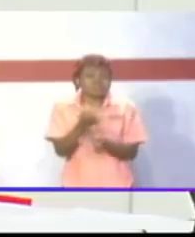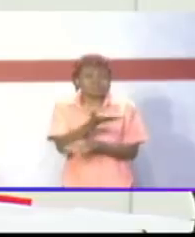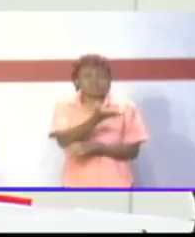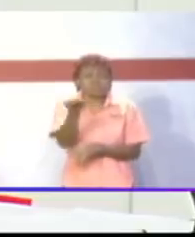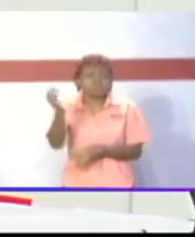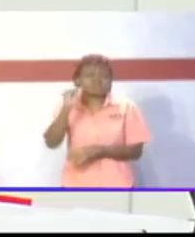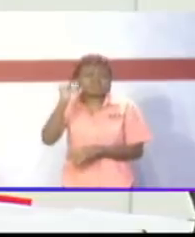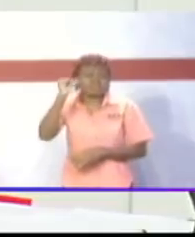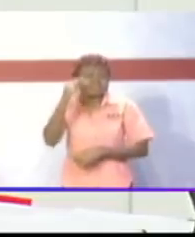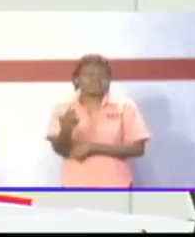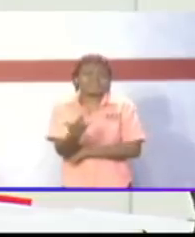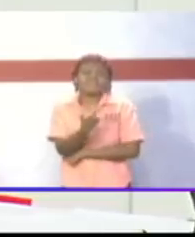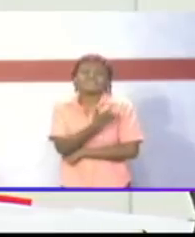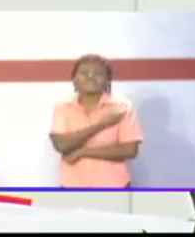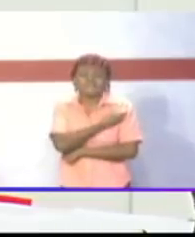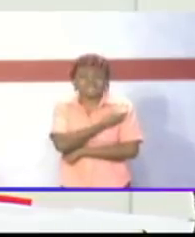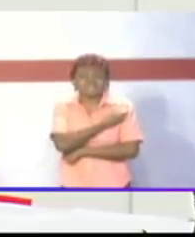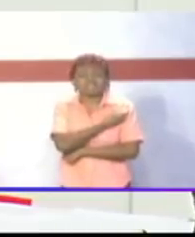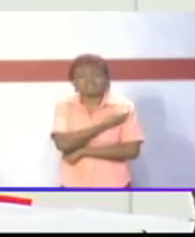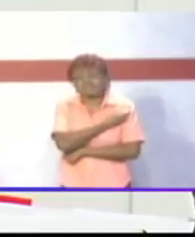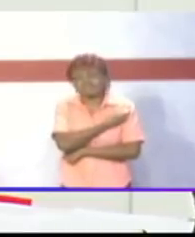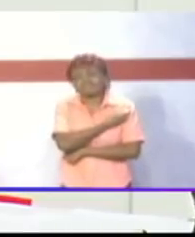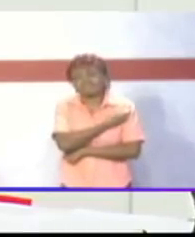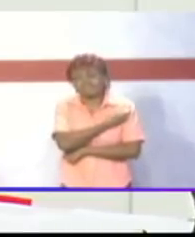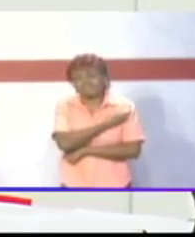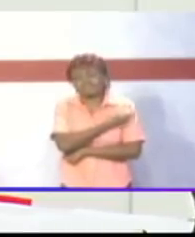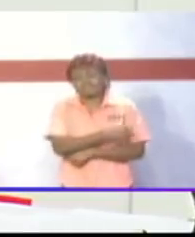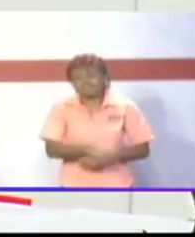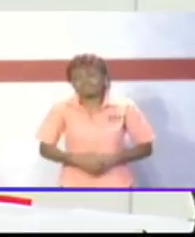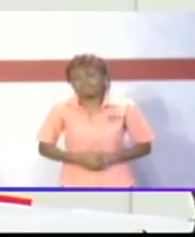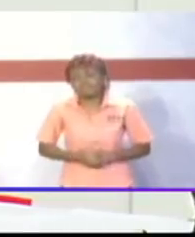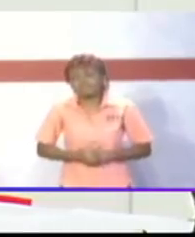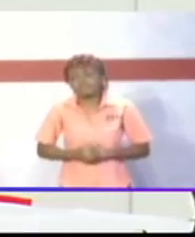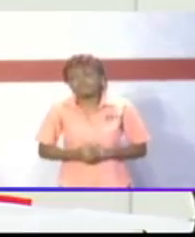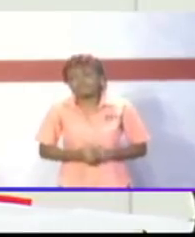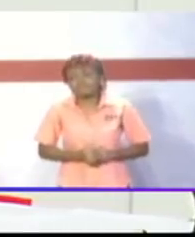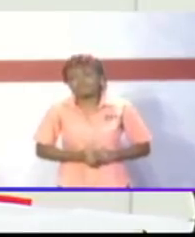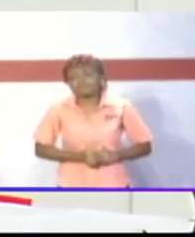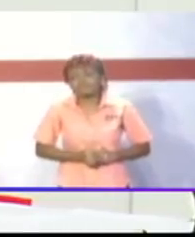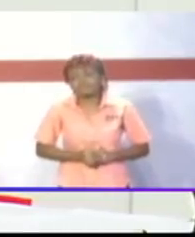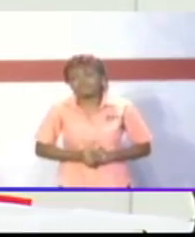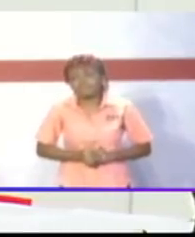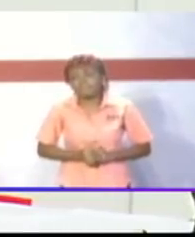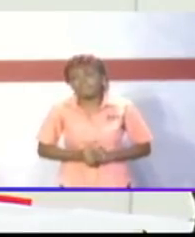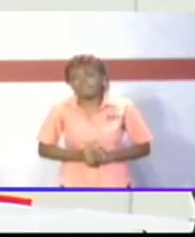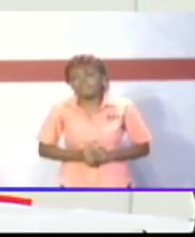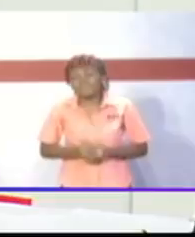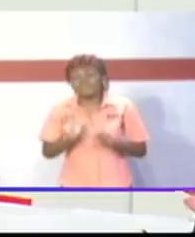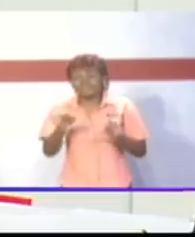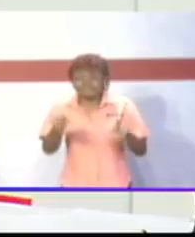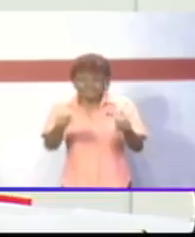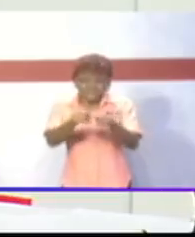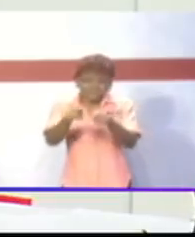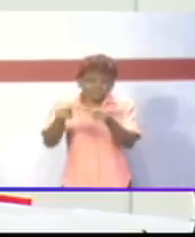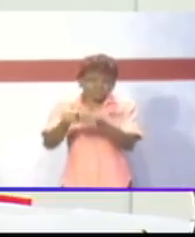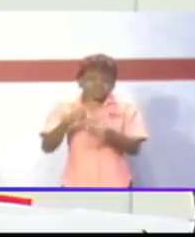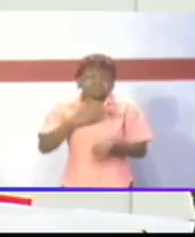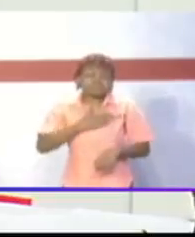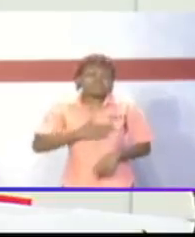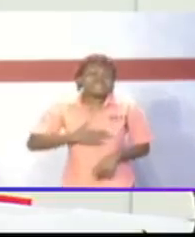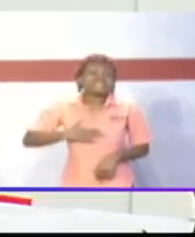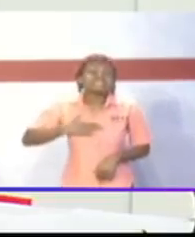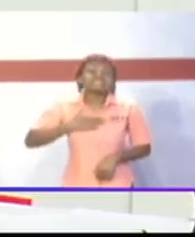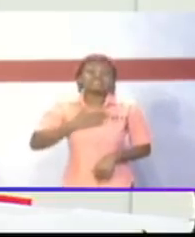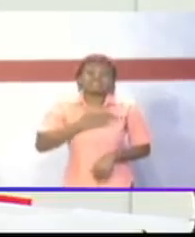the transmission as well as the severe complications of vaccination. Also, please, again, based on the feedback